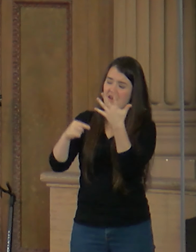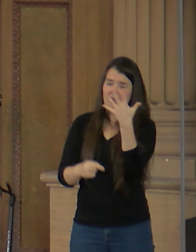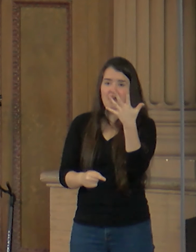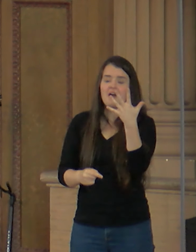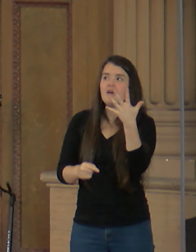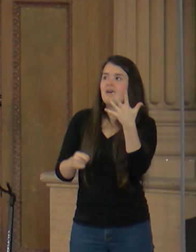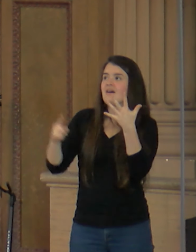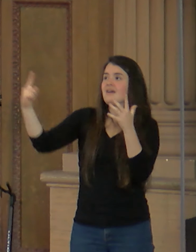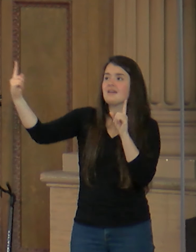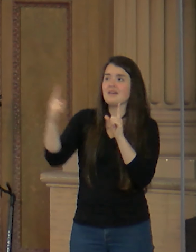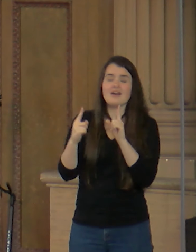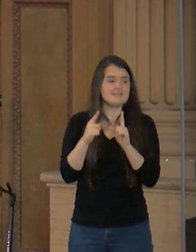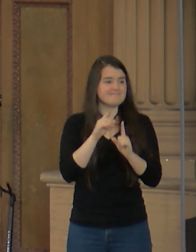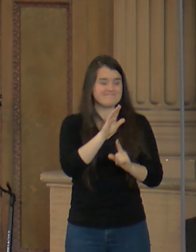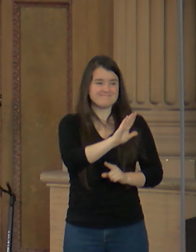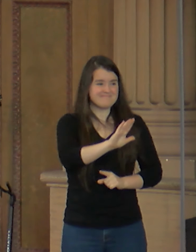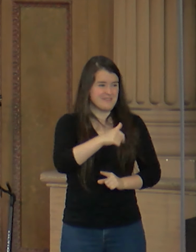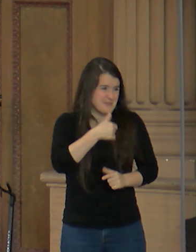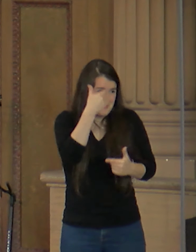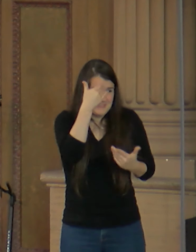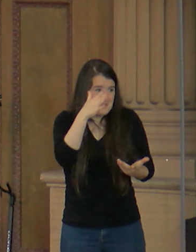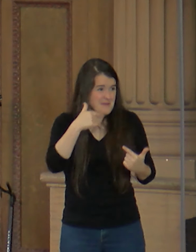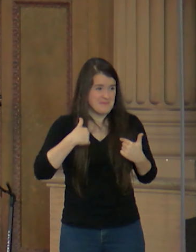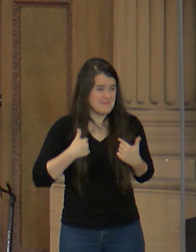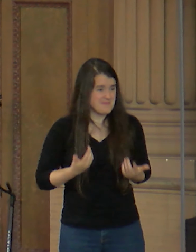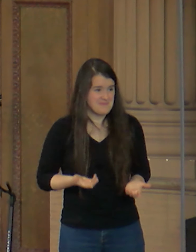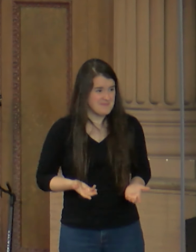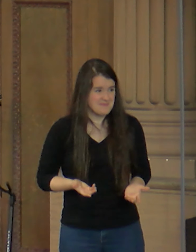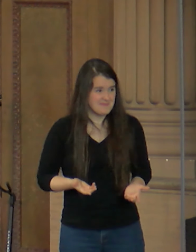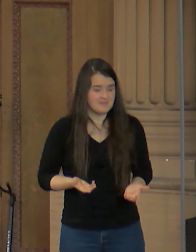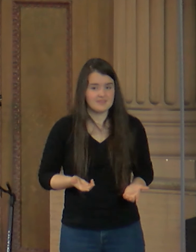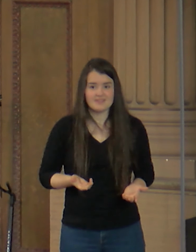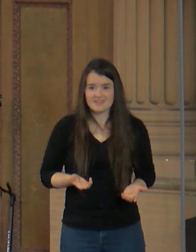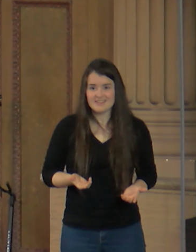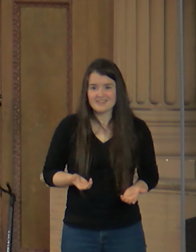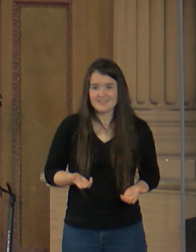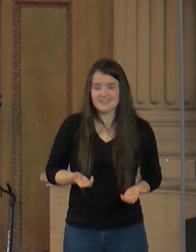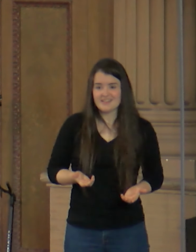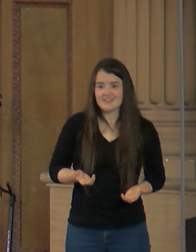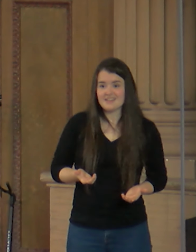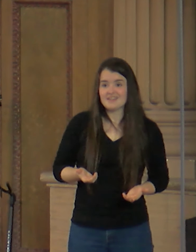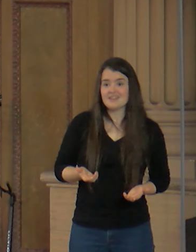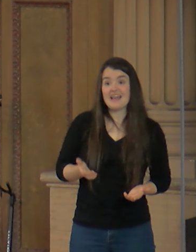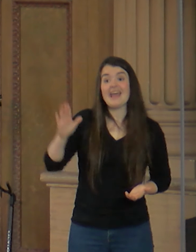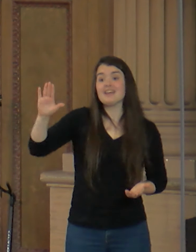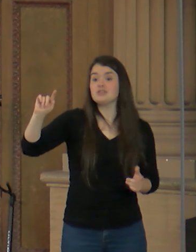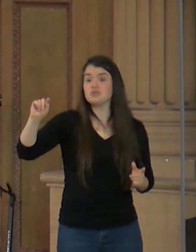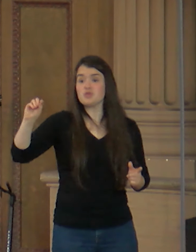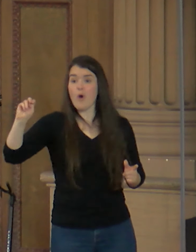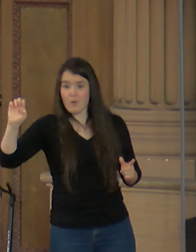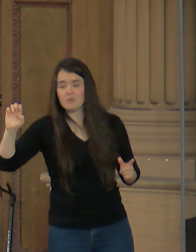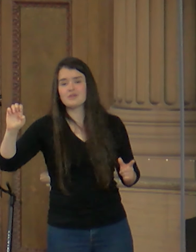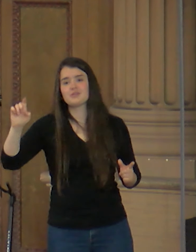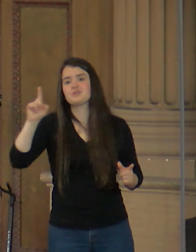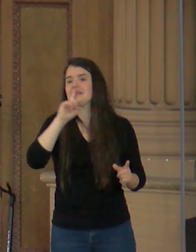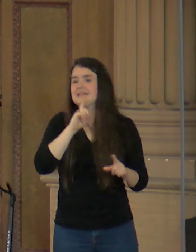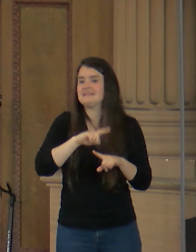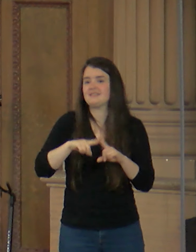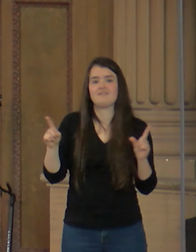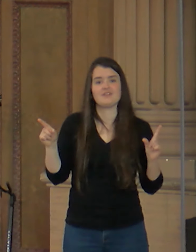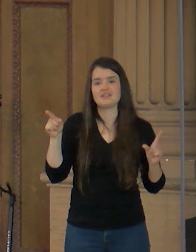Regardless of the tone, it's nowhere near the equivalent of Job's tone as he's pouring out these accusations on